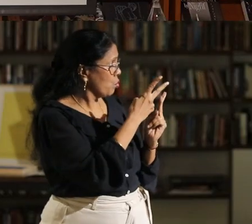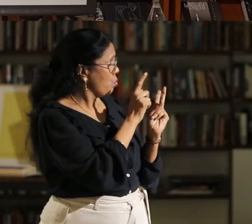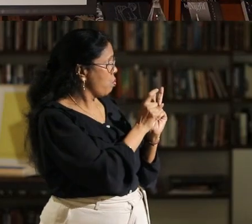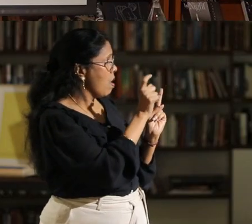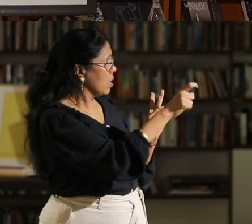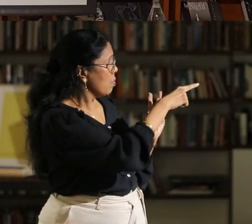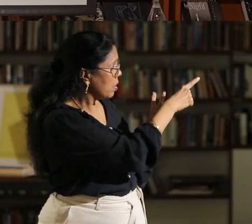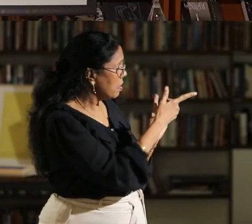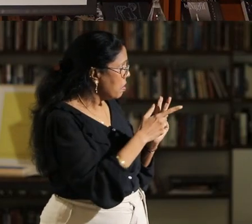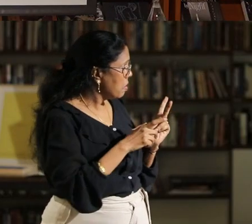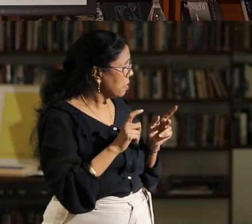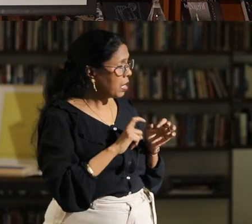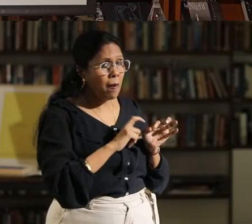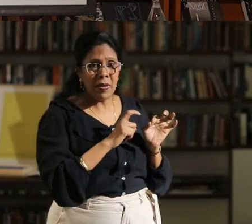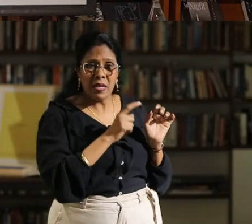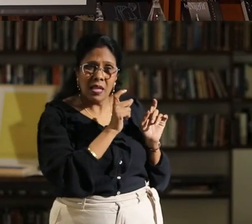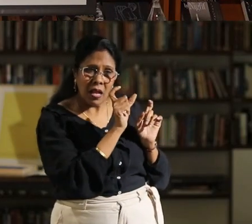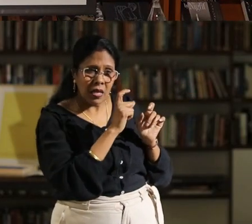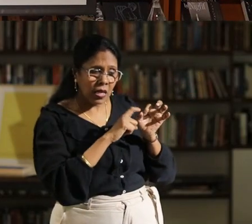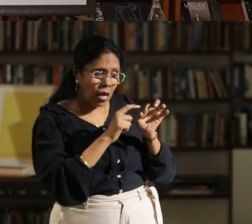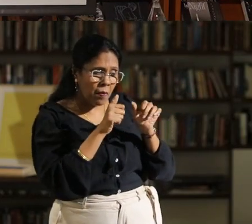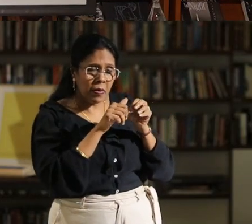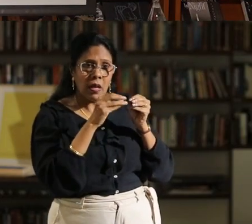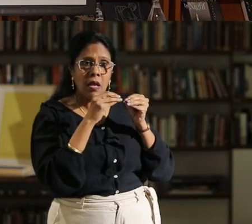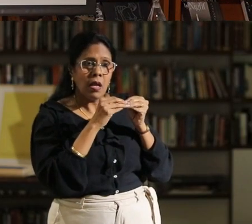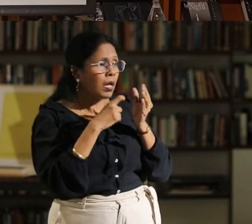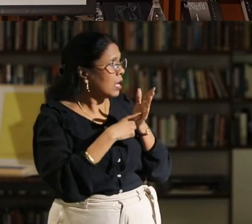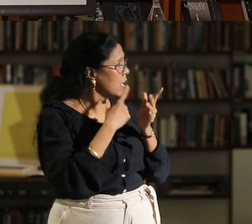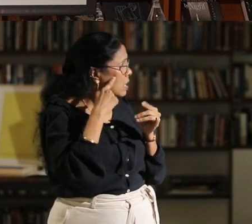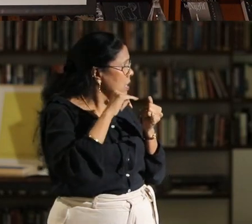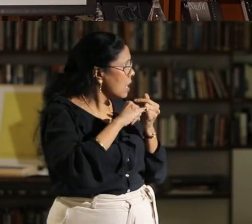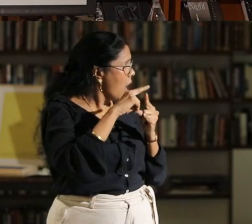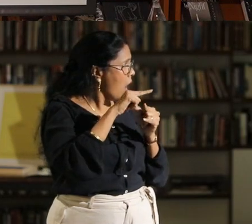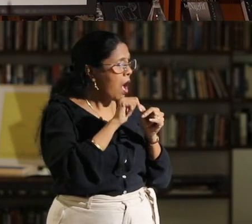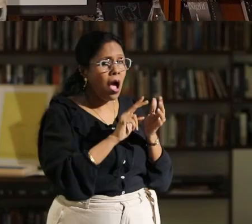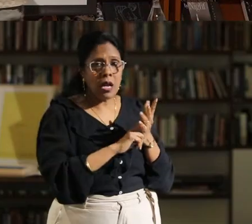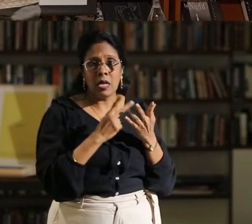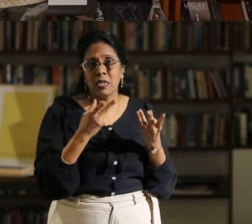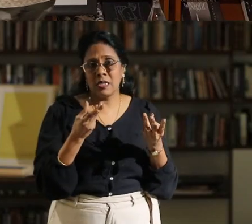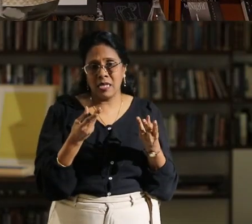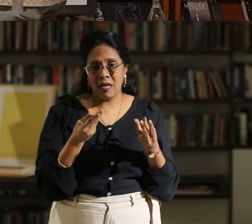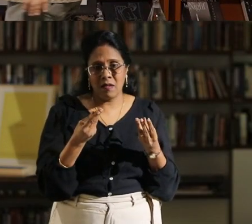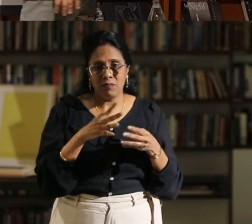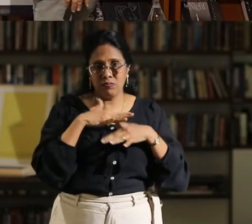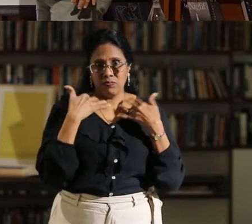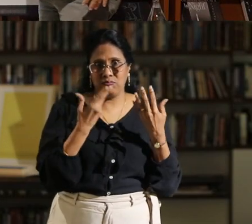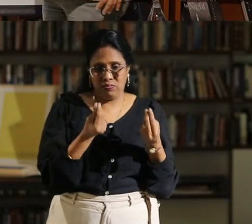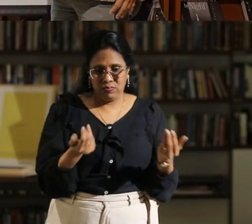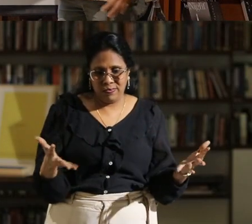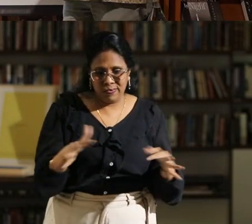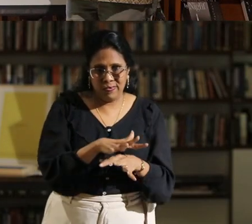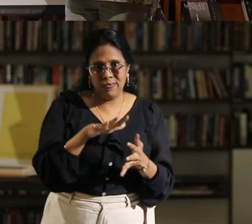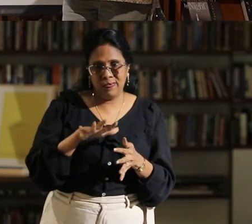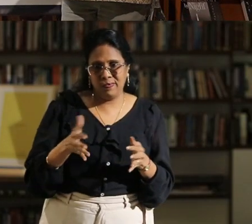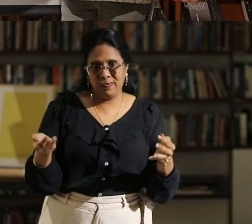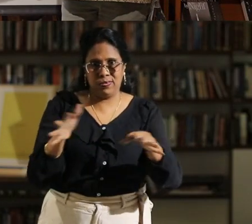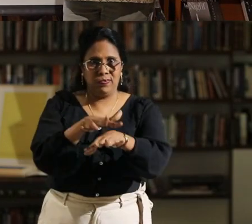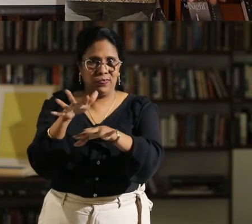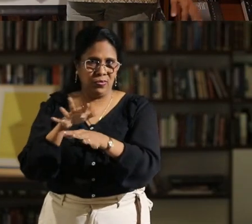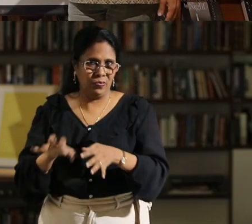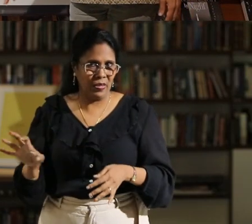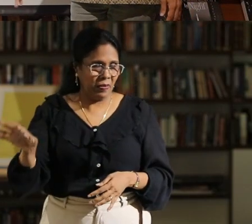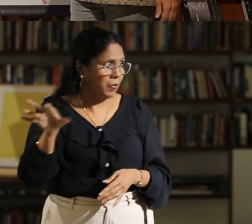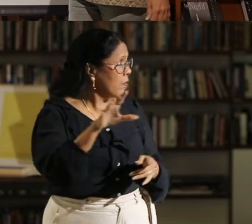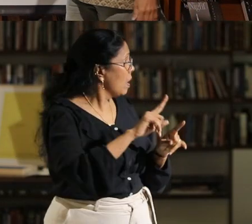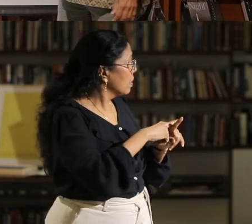word. Kabristan we are familiar with. Dastarkhan is the cloth on which you serve food because